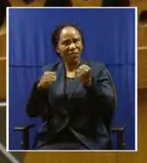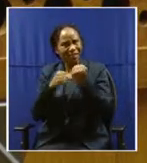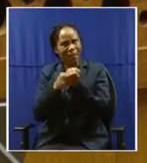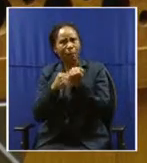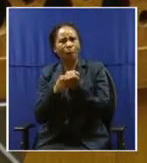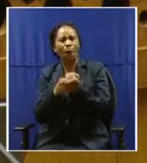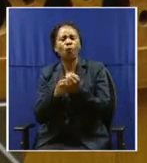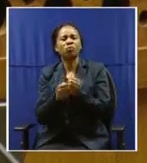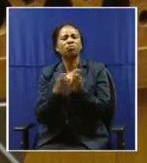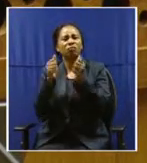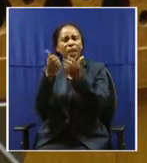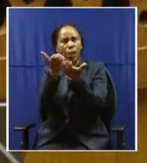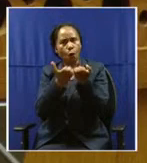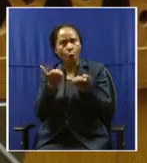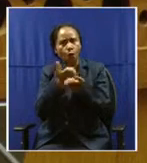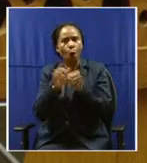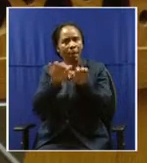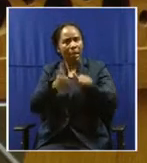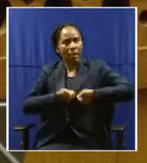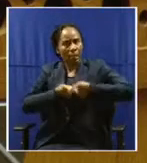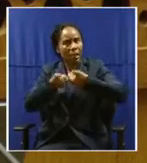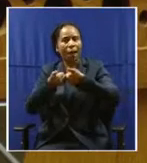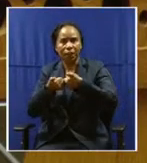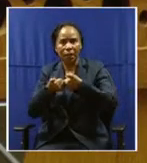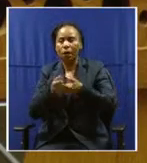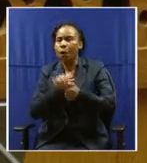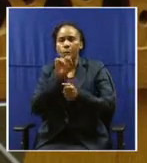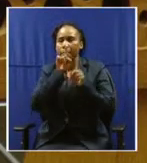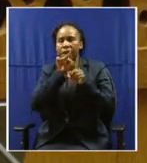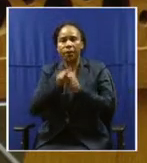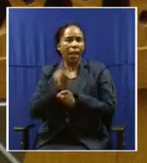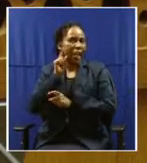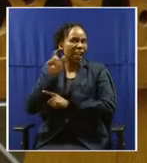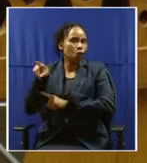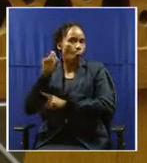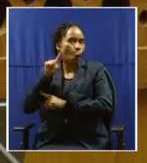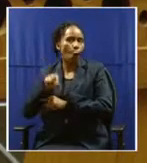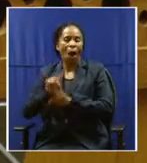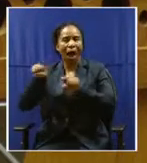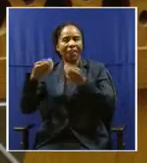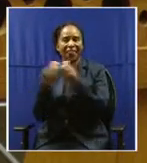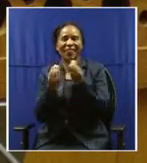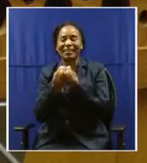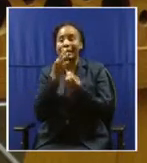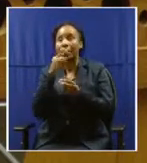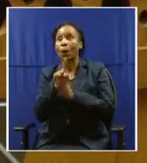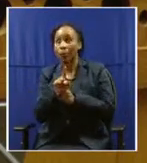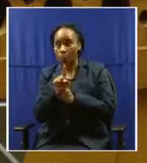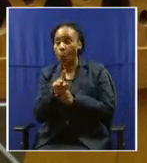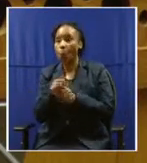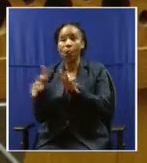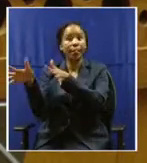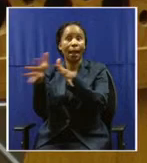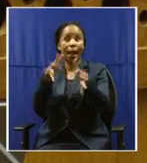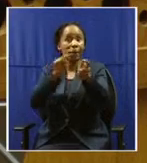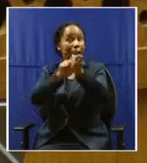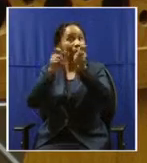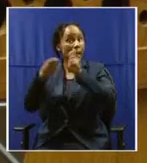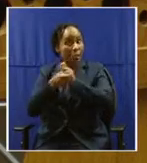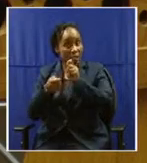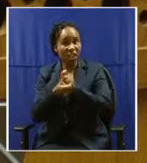recovery, we cannot lose sight of the threat that climate change poses to our environmental